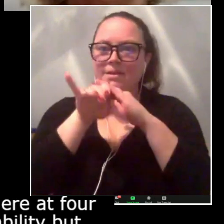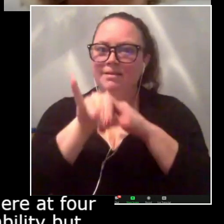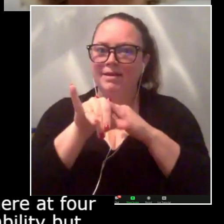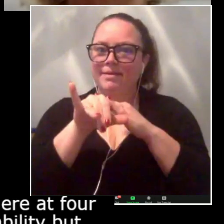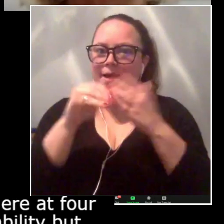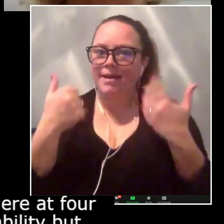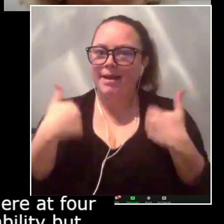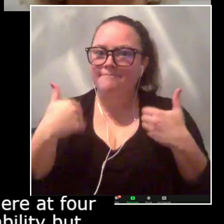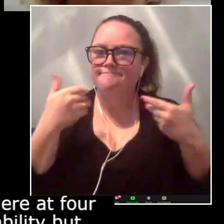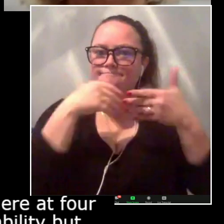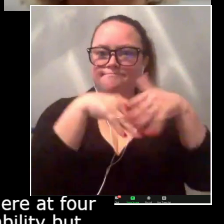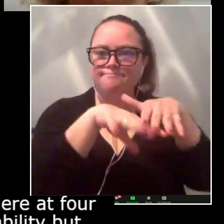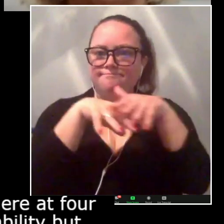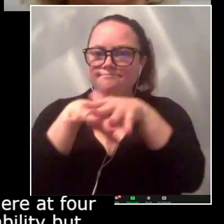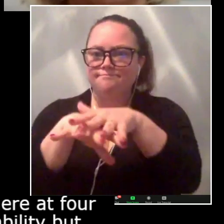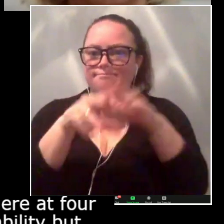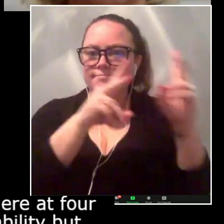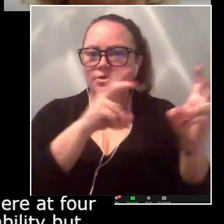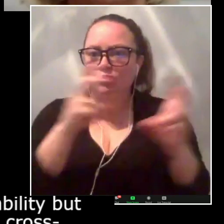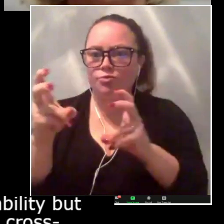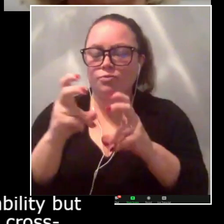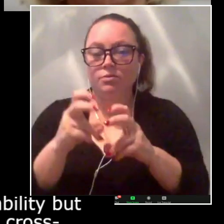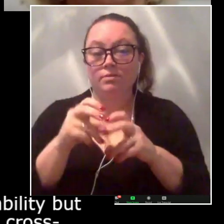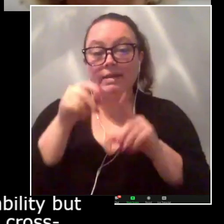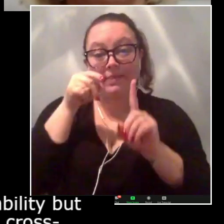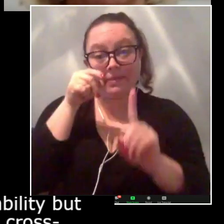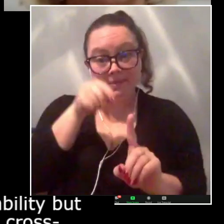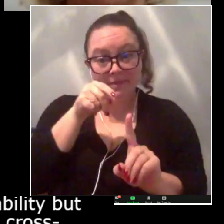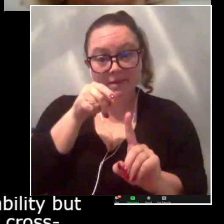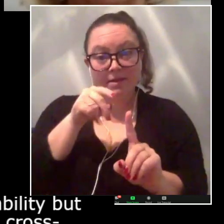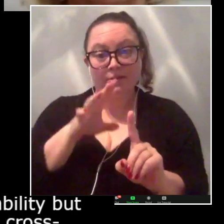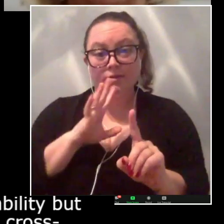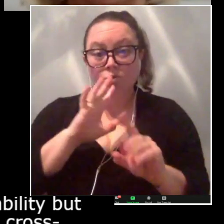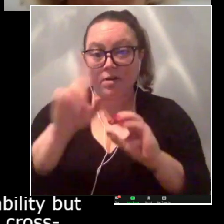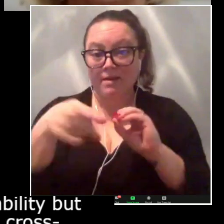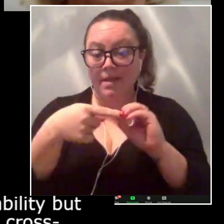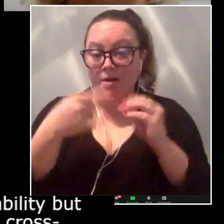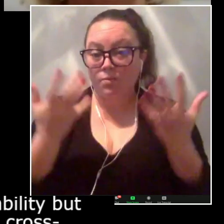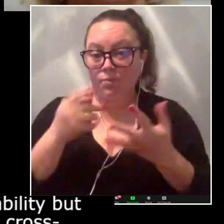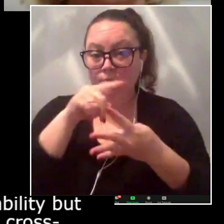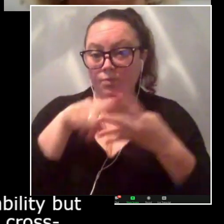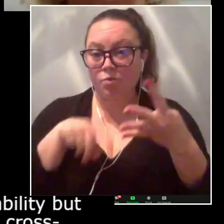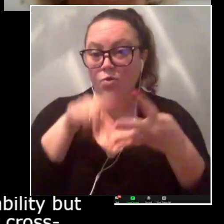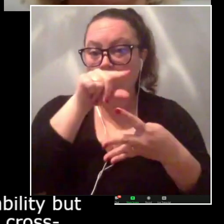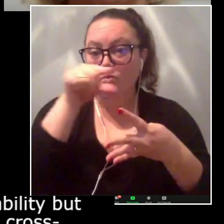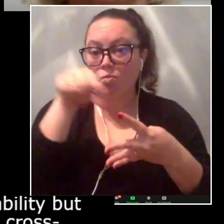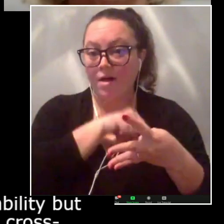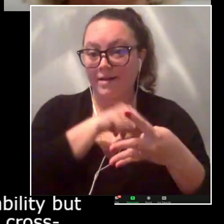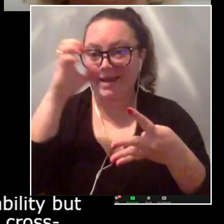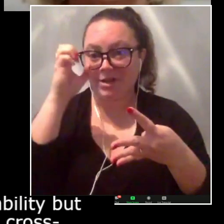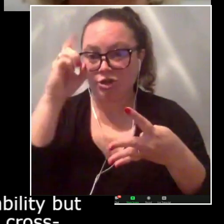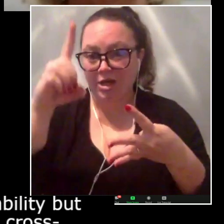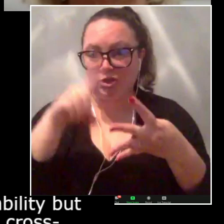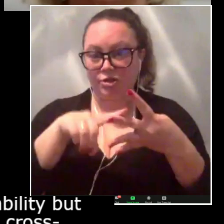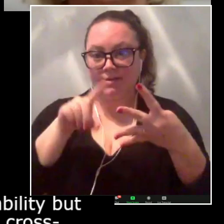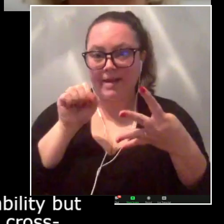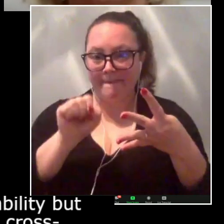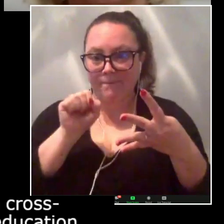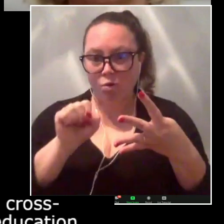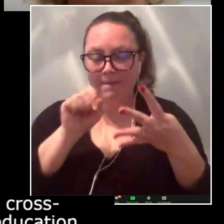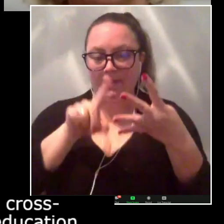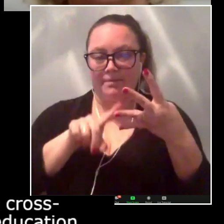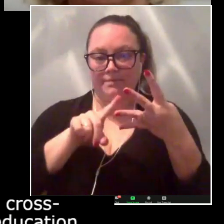But here we're talking about quality education, employment, social, political, and economic inclusion,